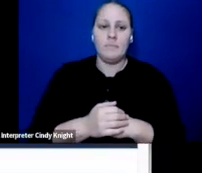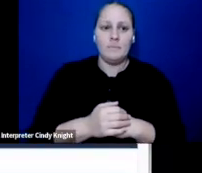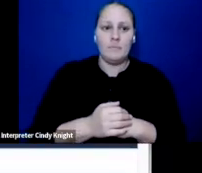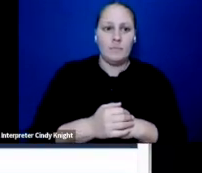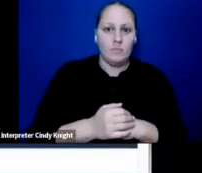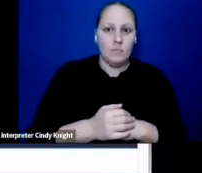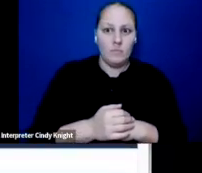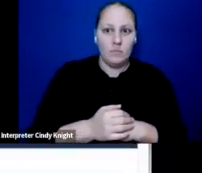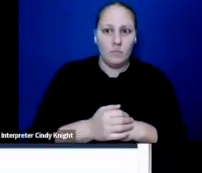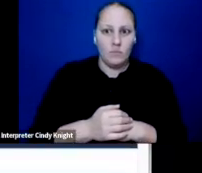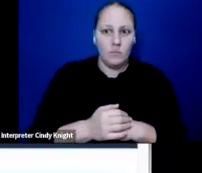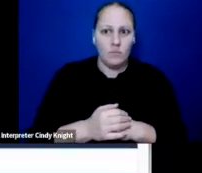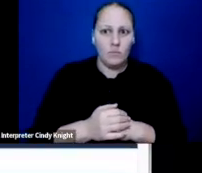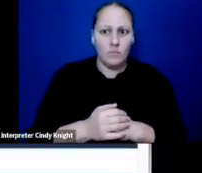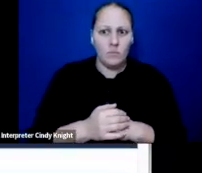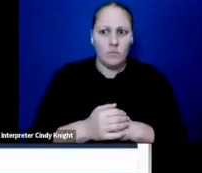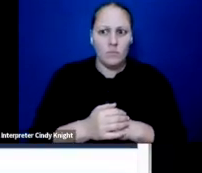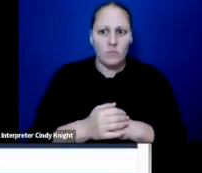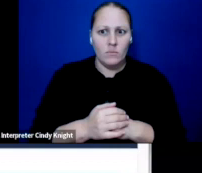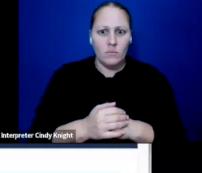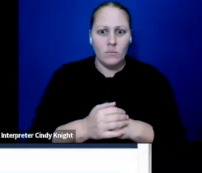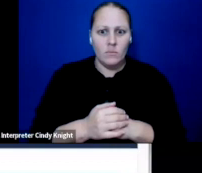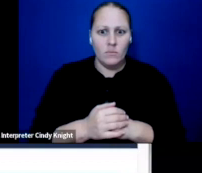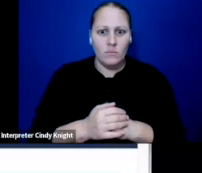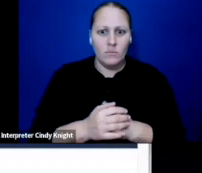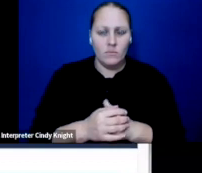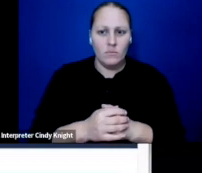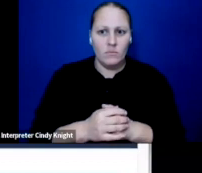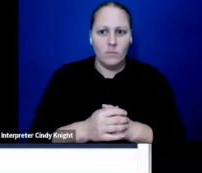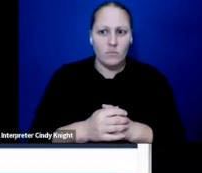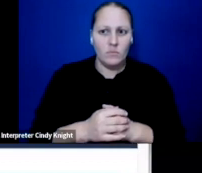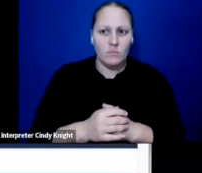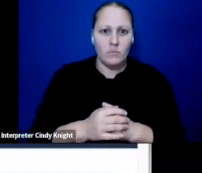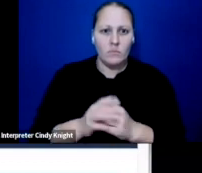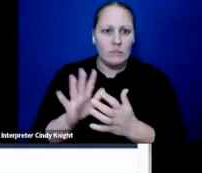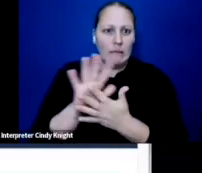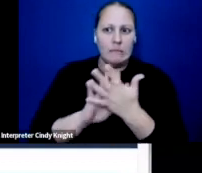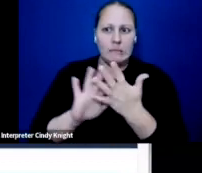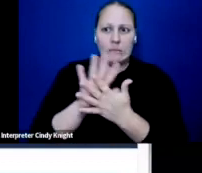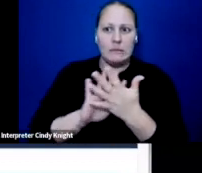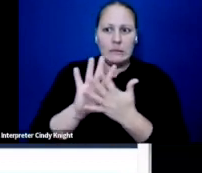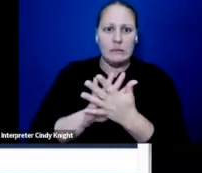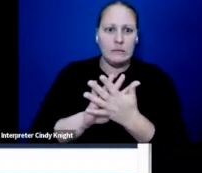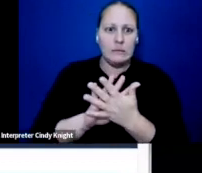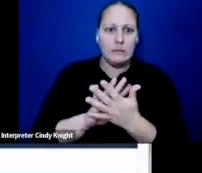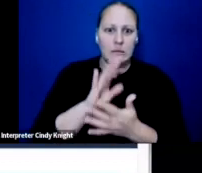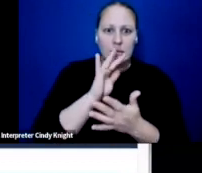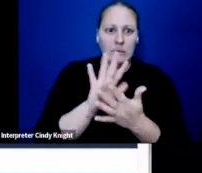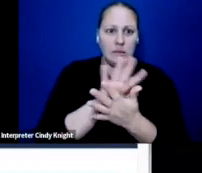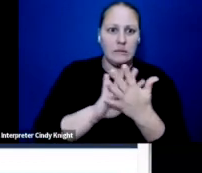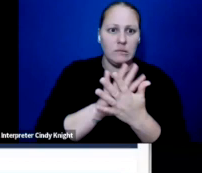There is the ability to provide resources to the help seeker using a resource search.